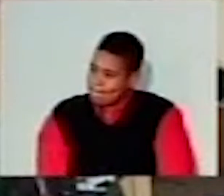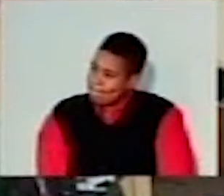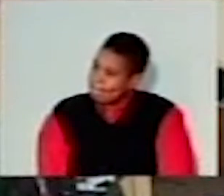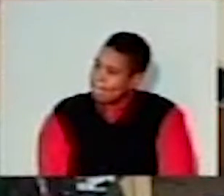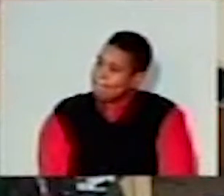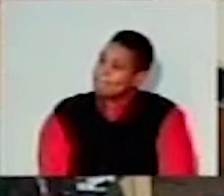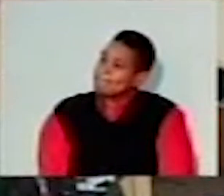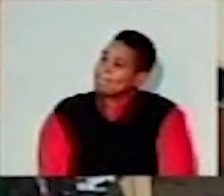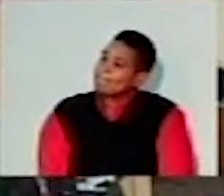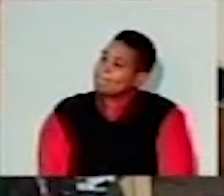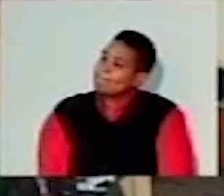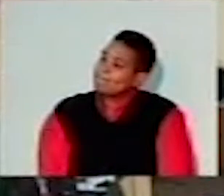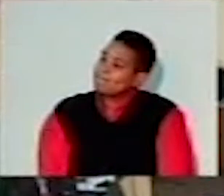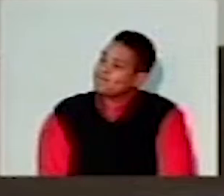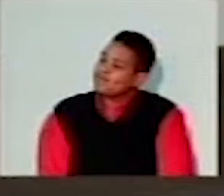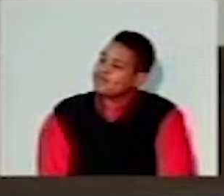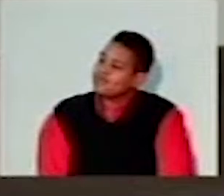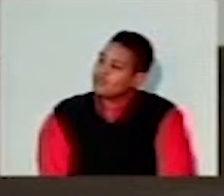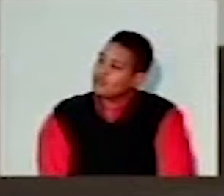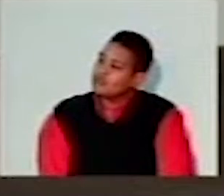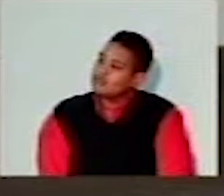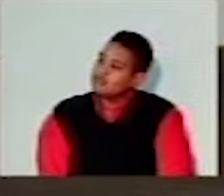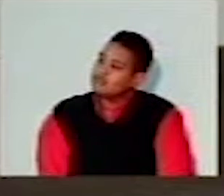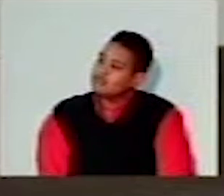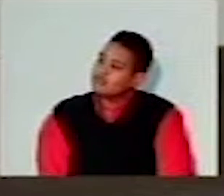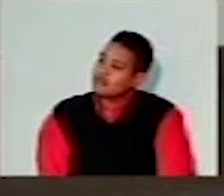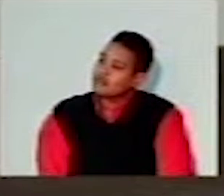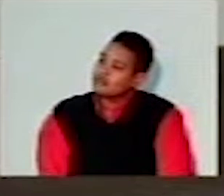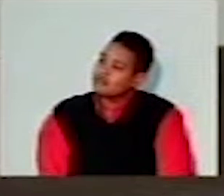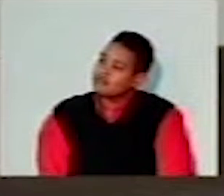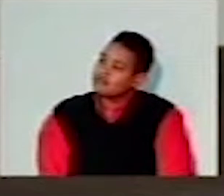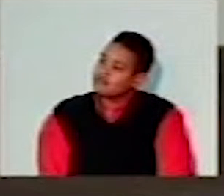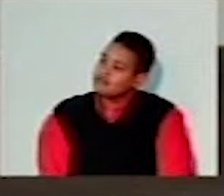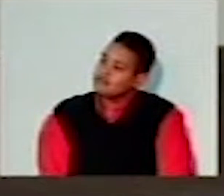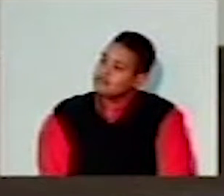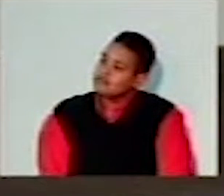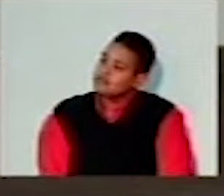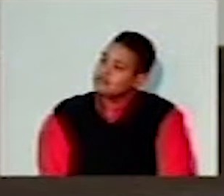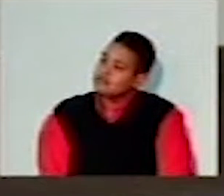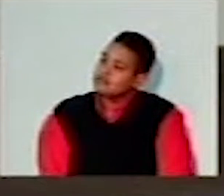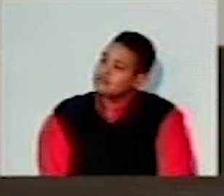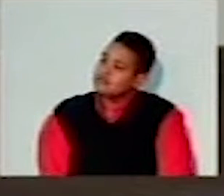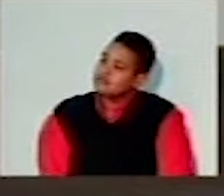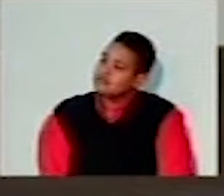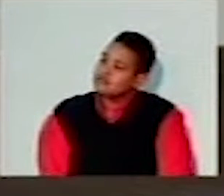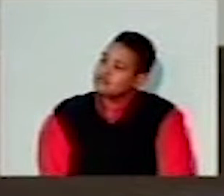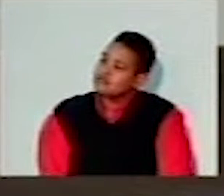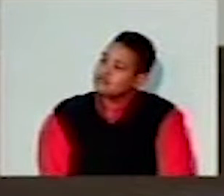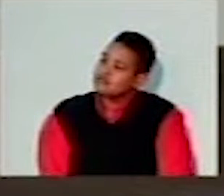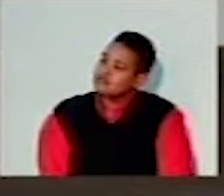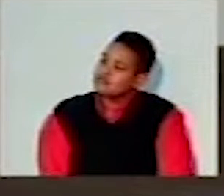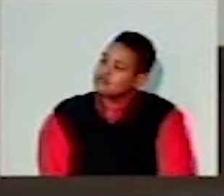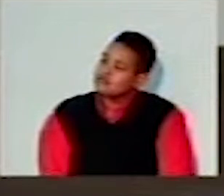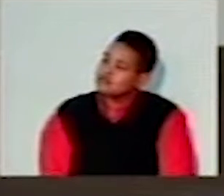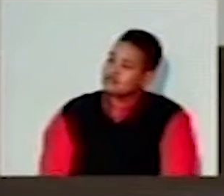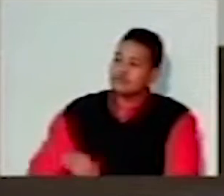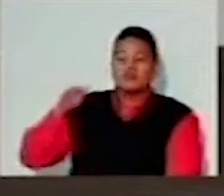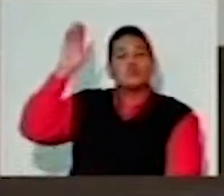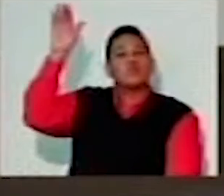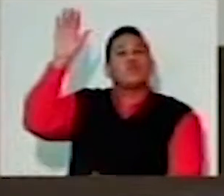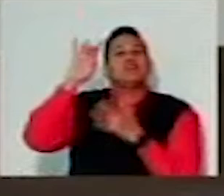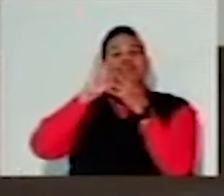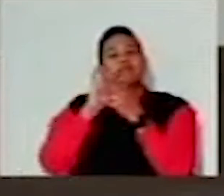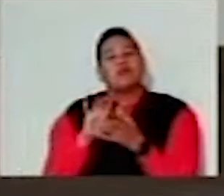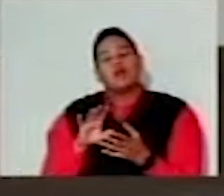Mr. Speaker, the overseas partners, be it the European partners, the